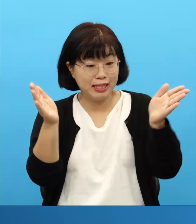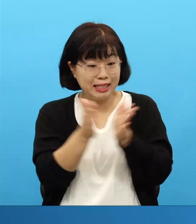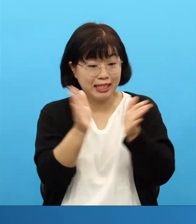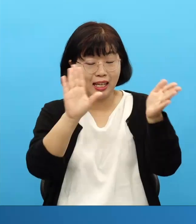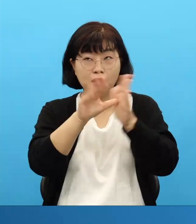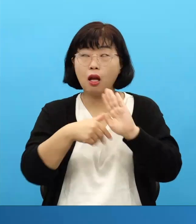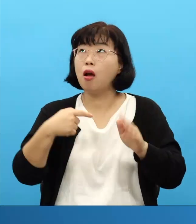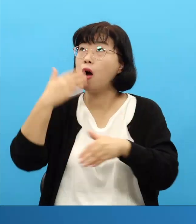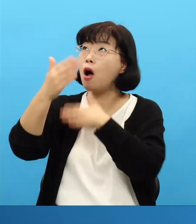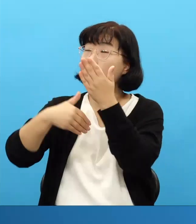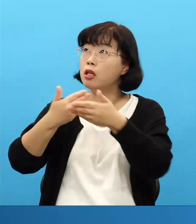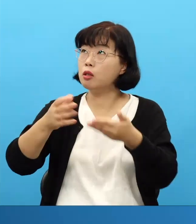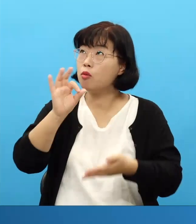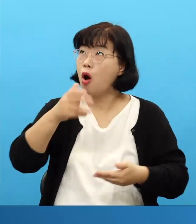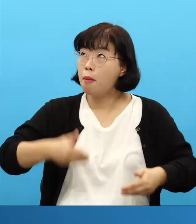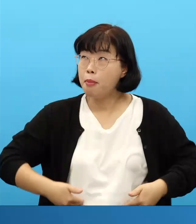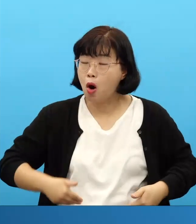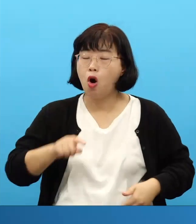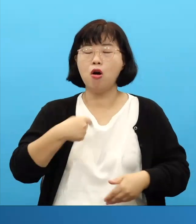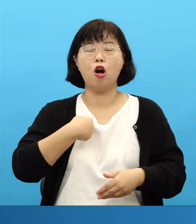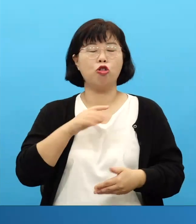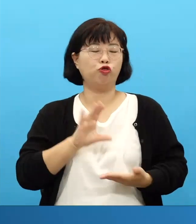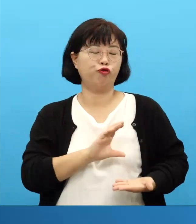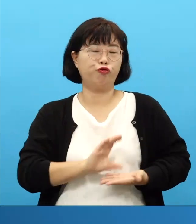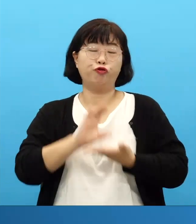scale of world evangelization moves the world.